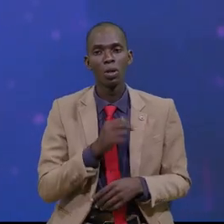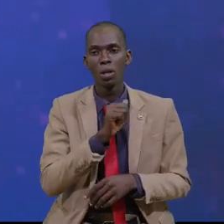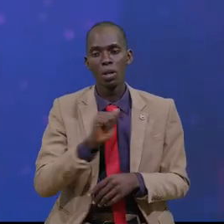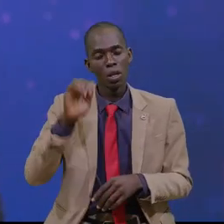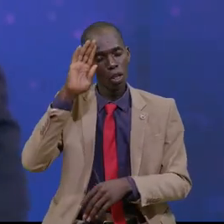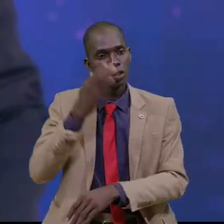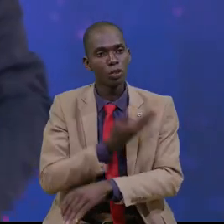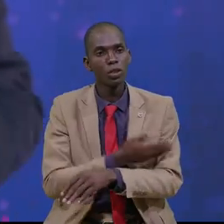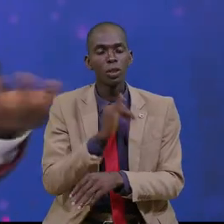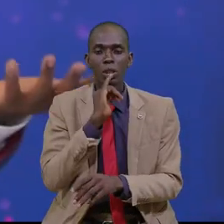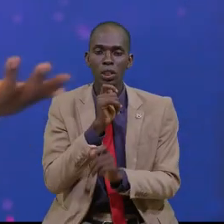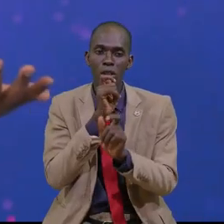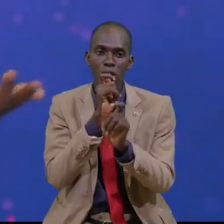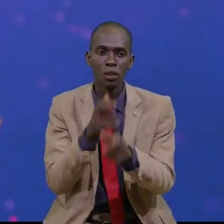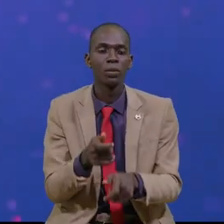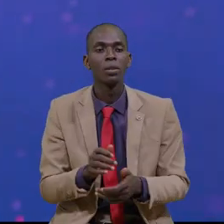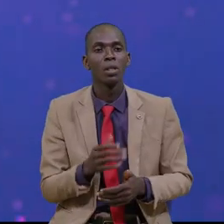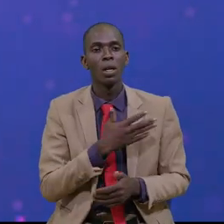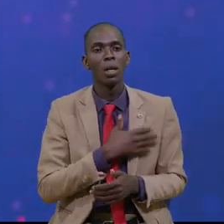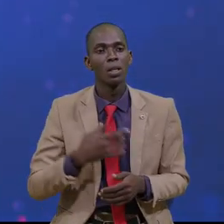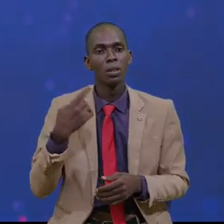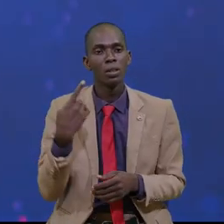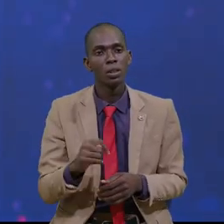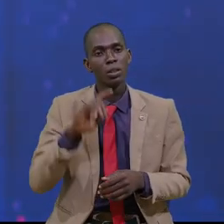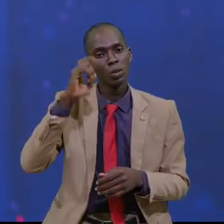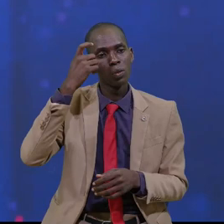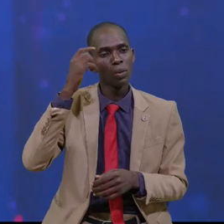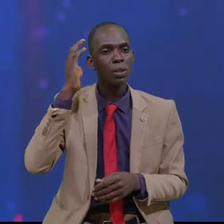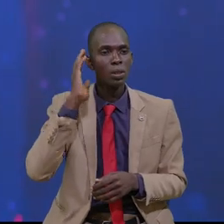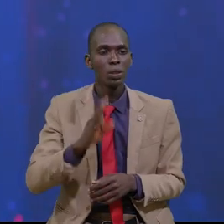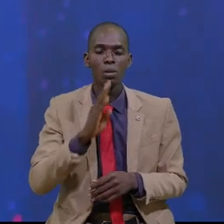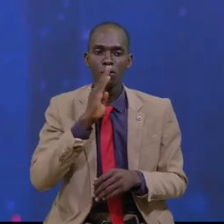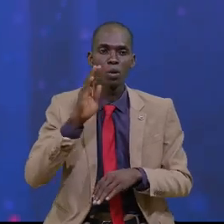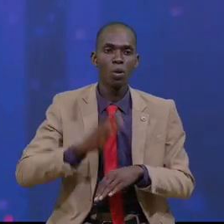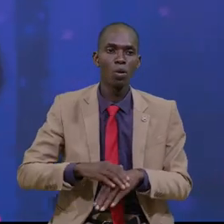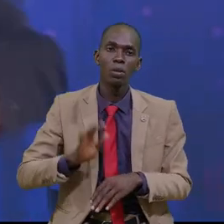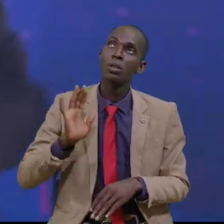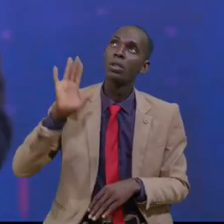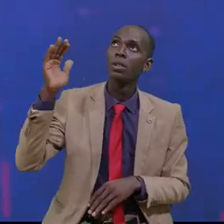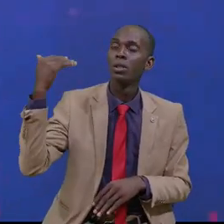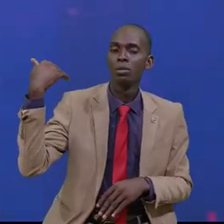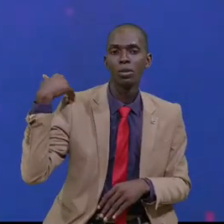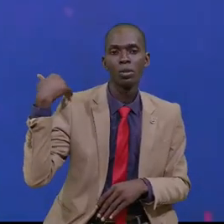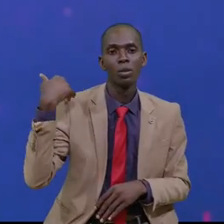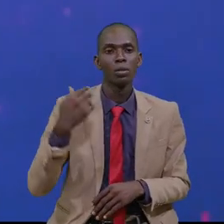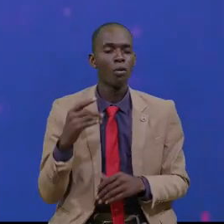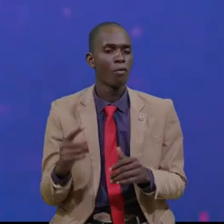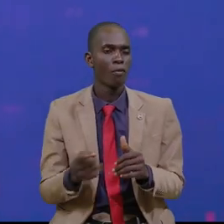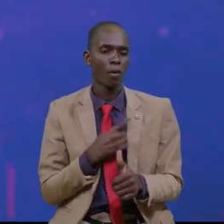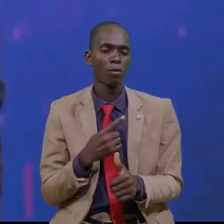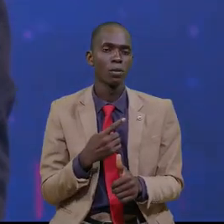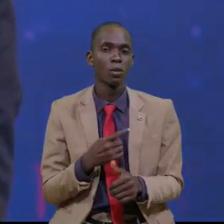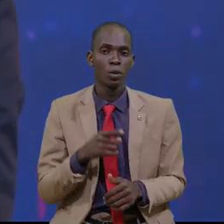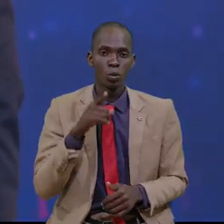is given, and the government shall be upon his shoulder. First of all, when you know